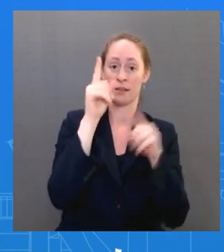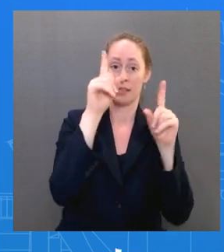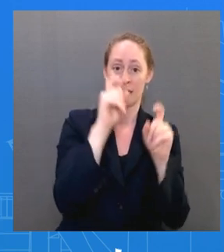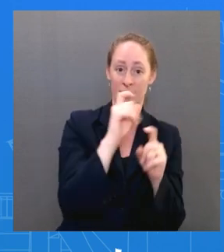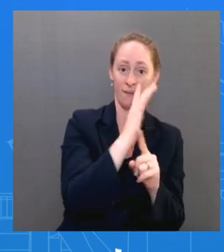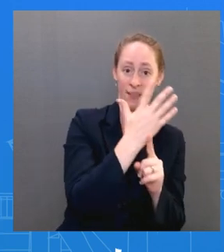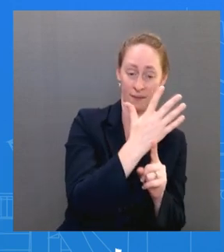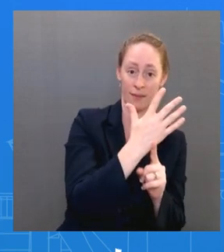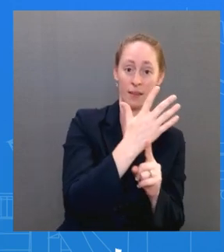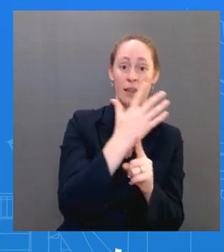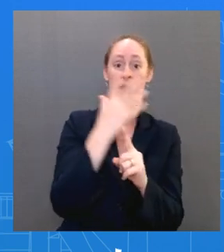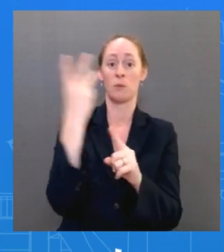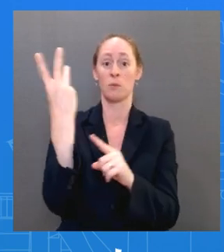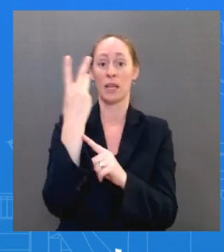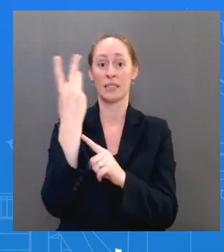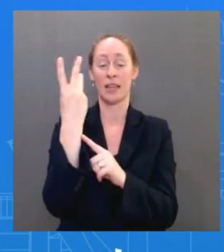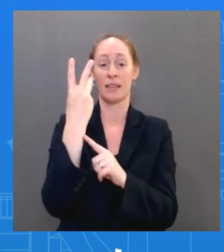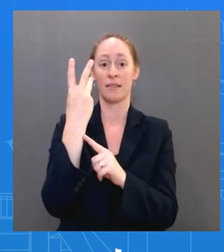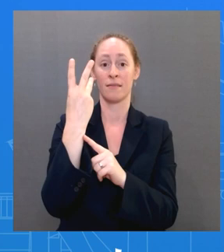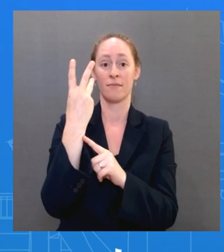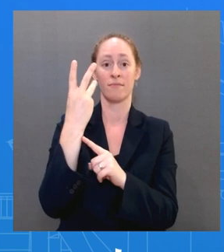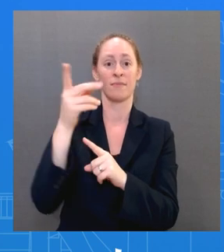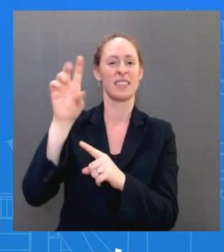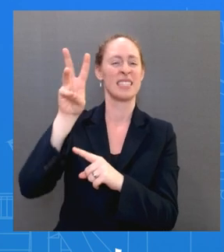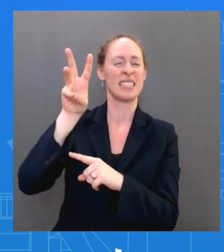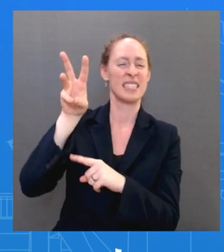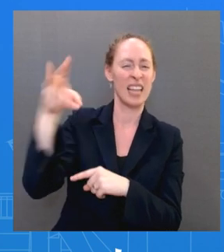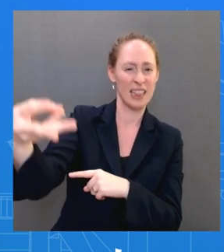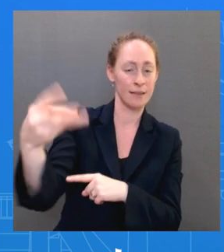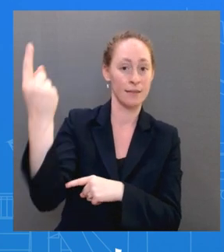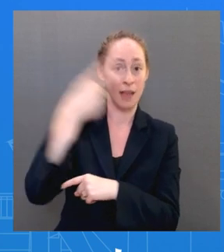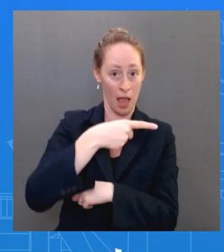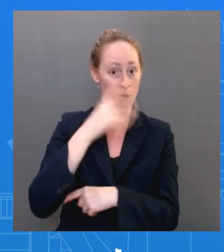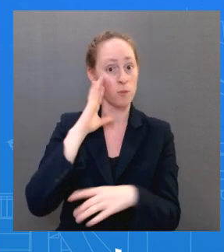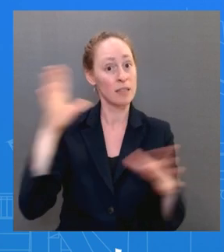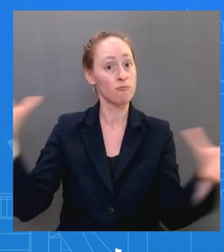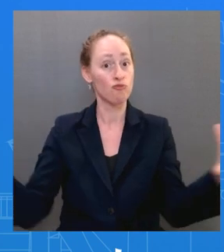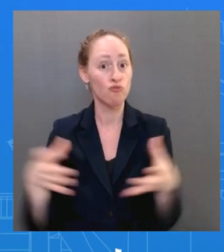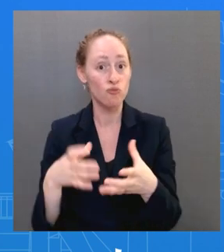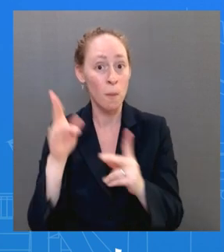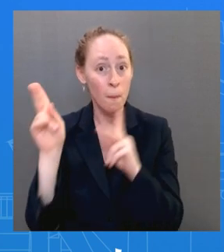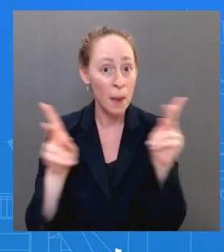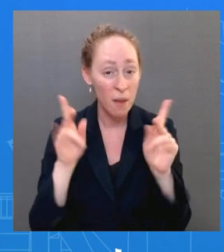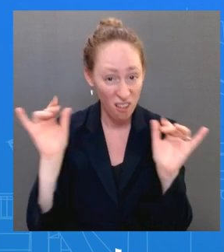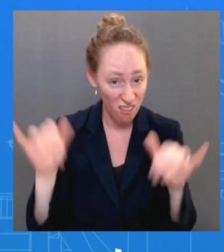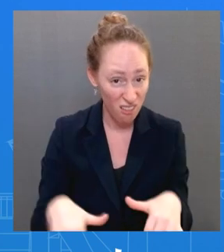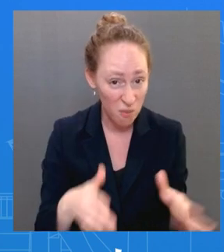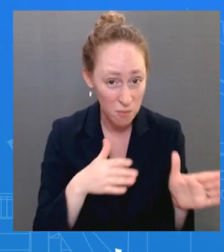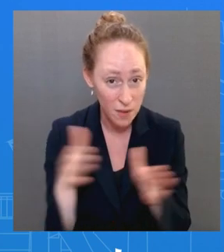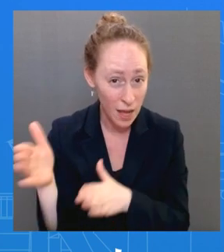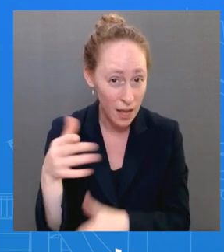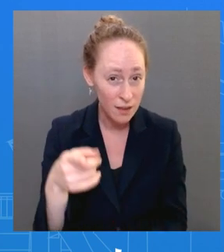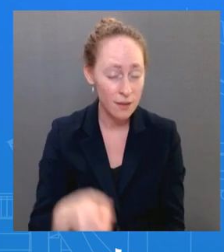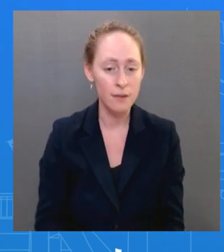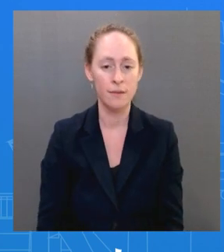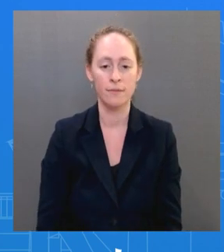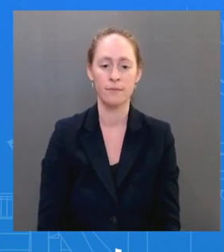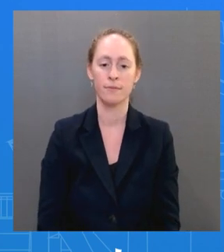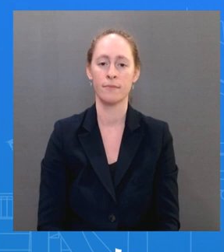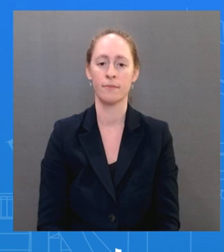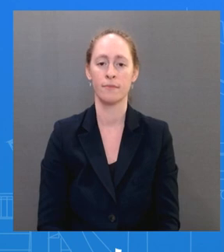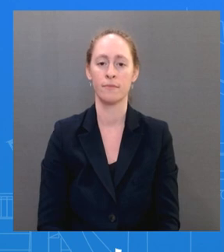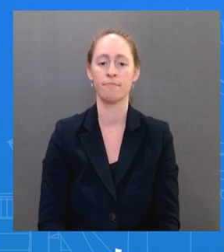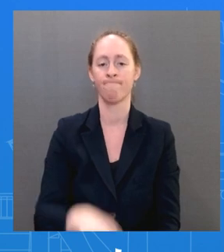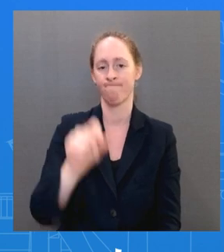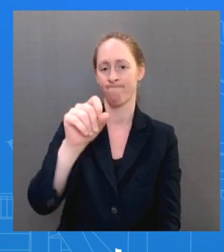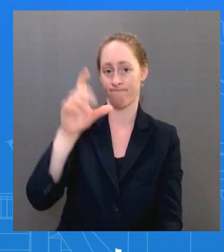Yeah, so we're going to, obviously the CDC guidelines, right, are 5 days of isolation. He will do that, those 5 days of isolation. He will be tested